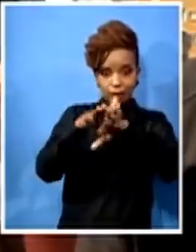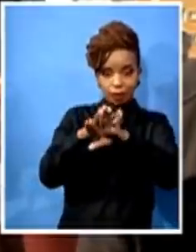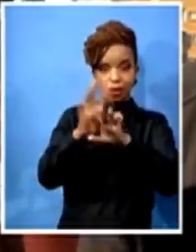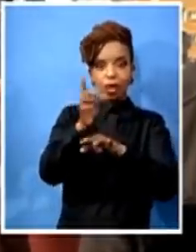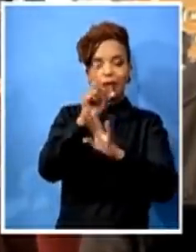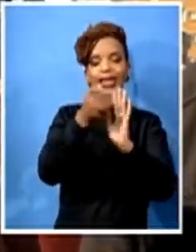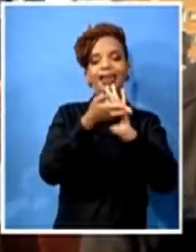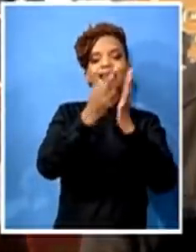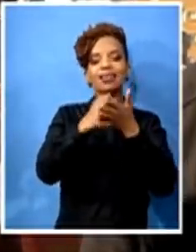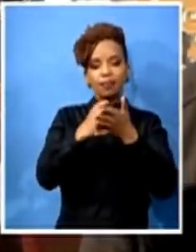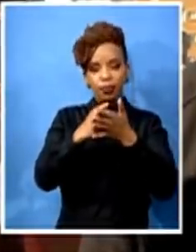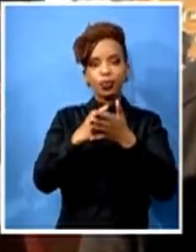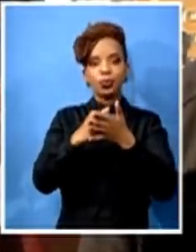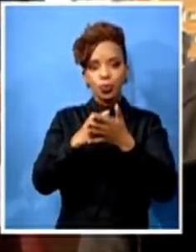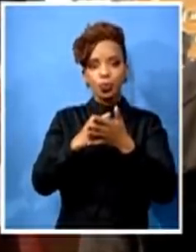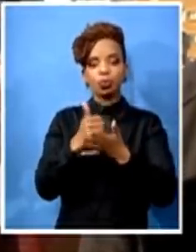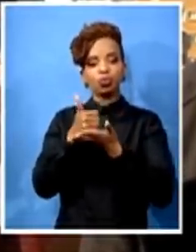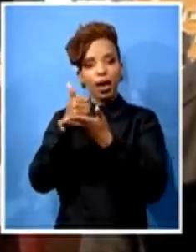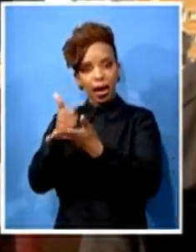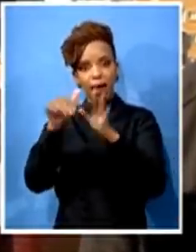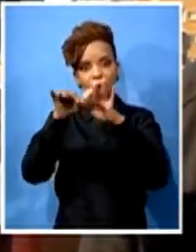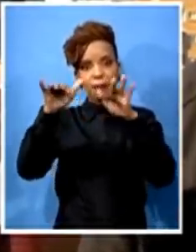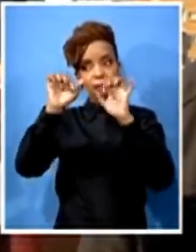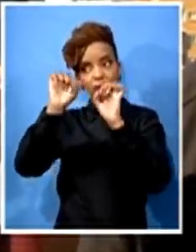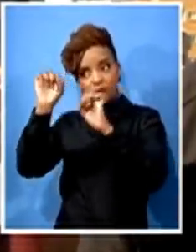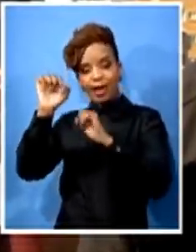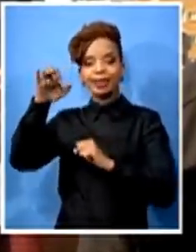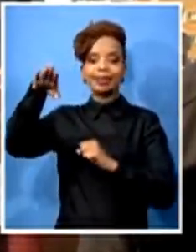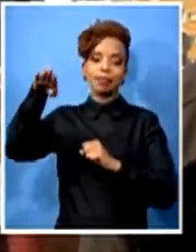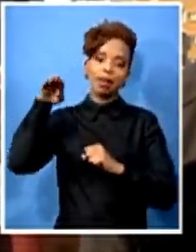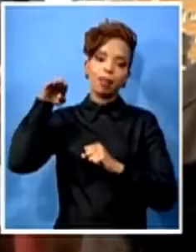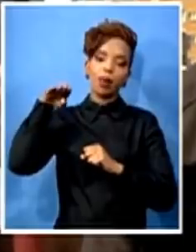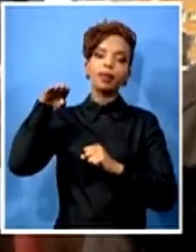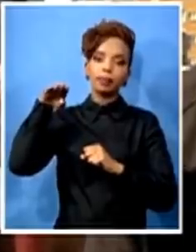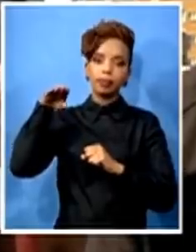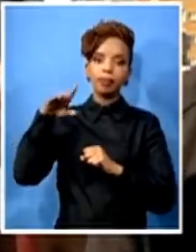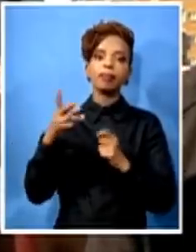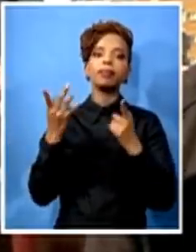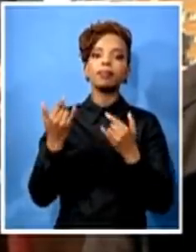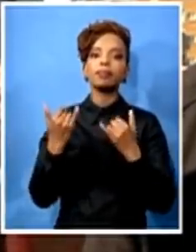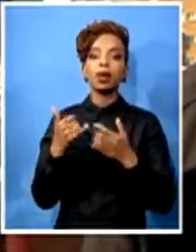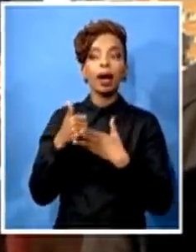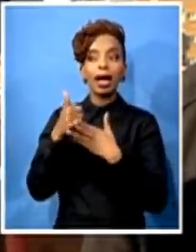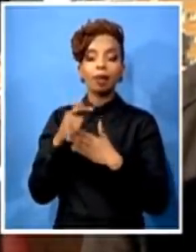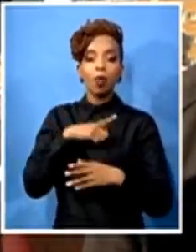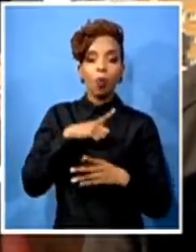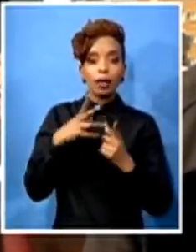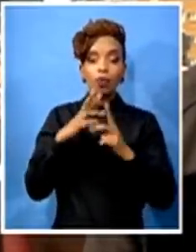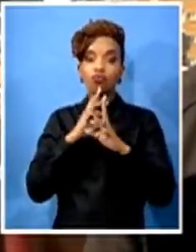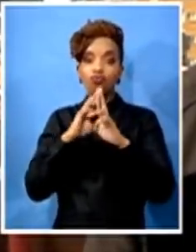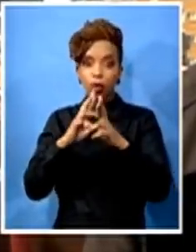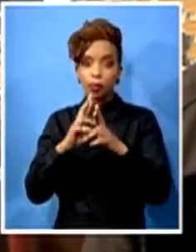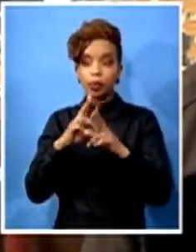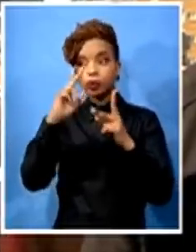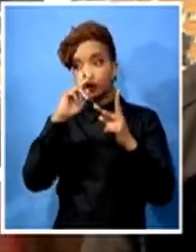Zimbabwe and help them with their plight. As we've been reporting and we've been seeing our colleagues there in the SABC